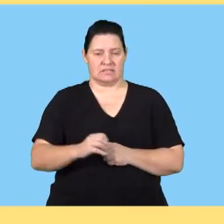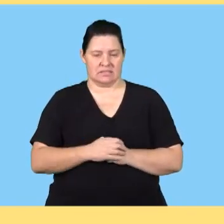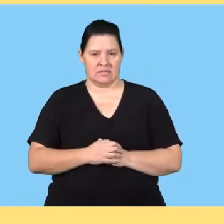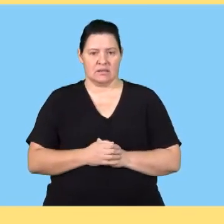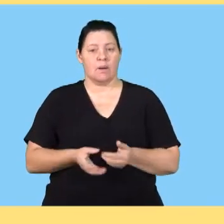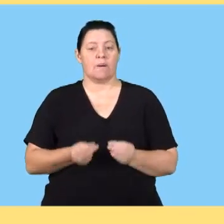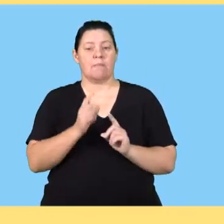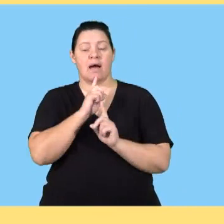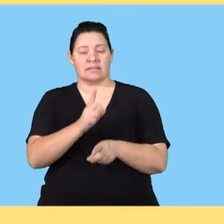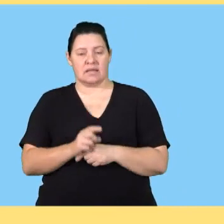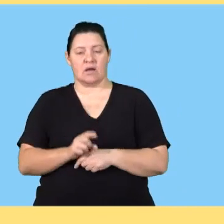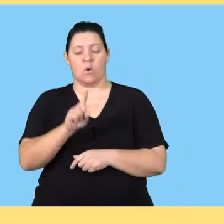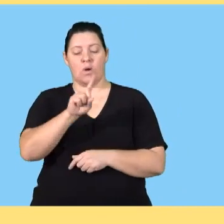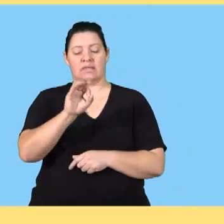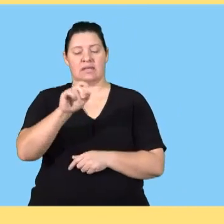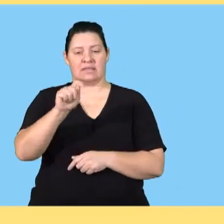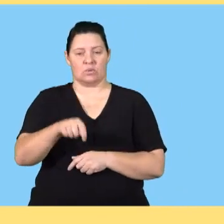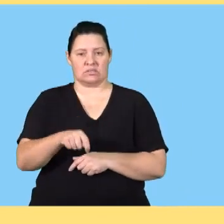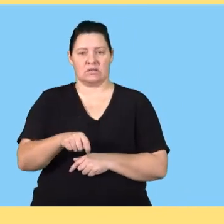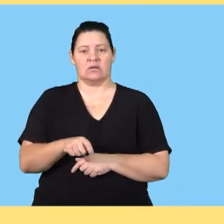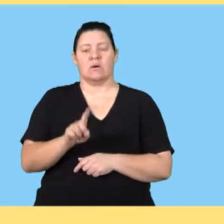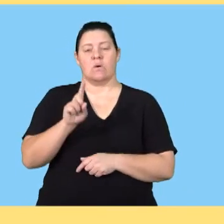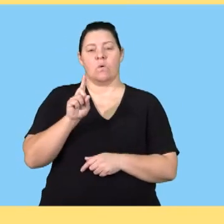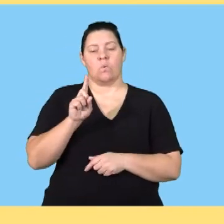1,350. You should get